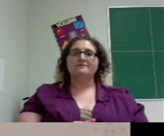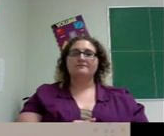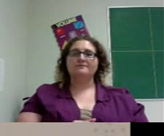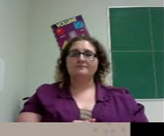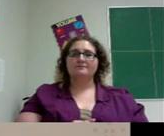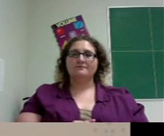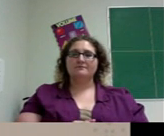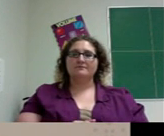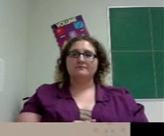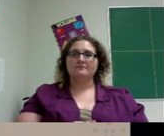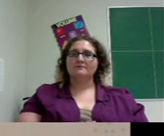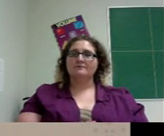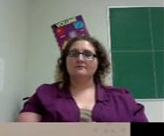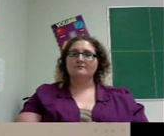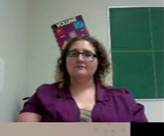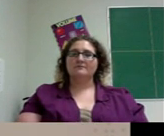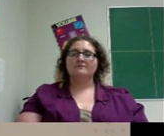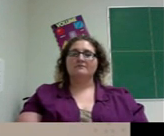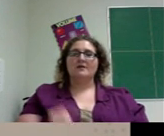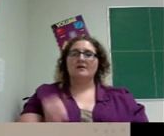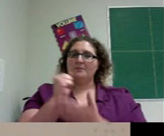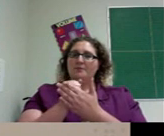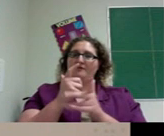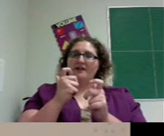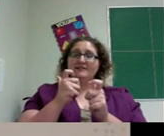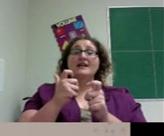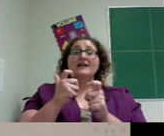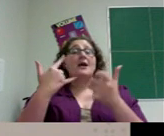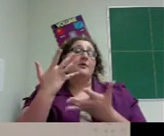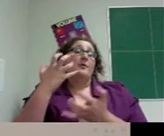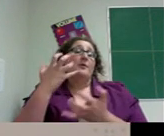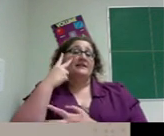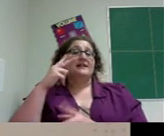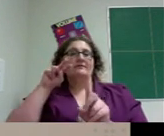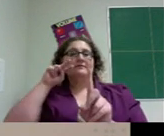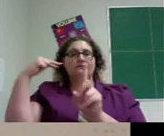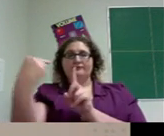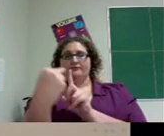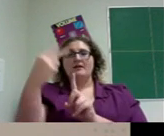let me erase this real quick. We want to see what we would see from the front side view.